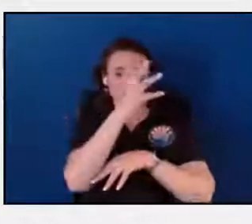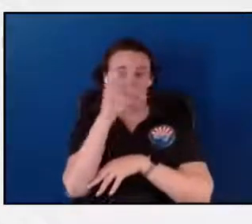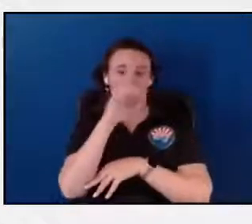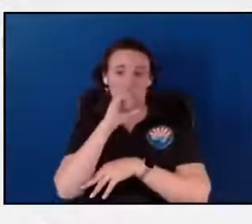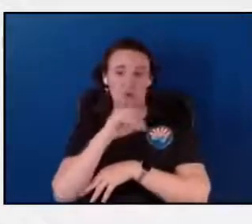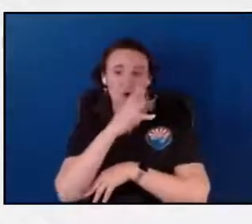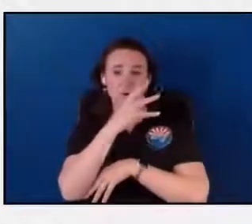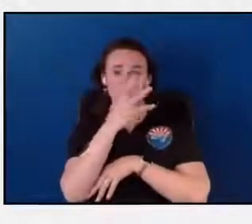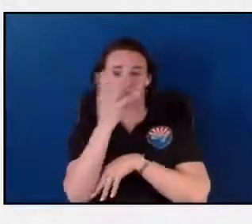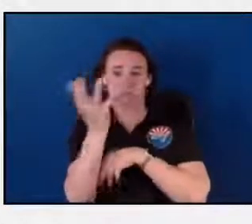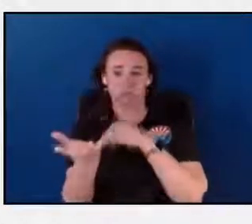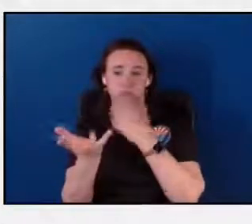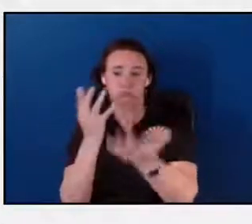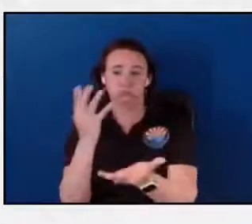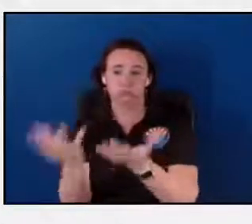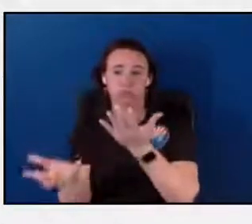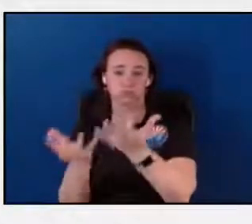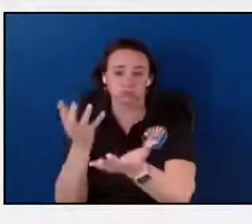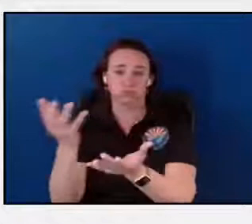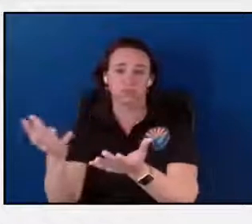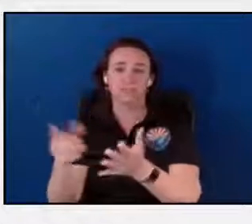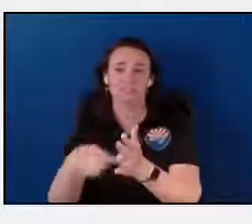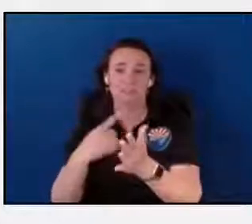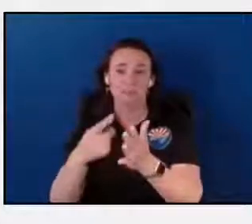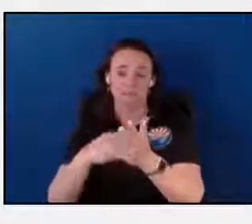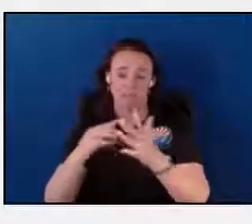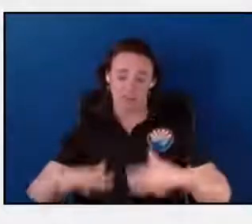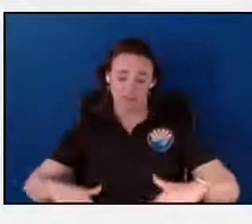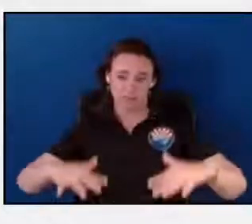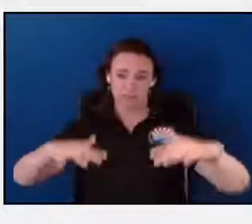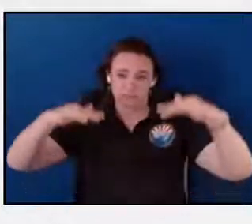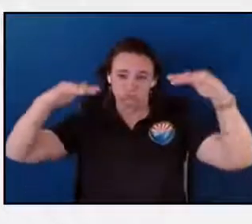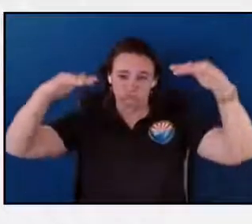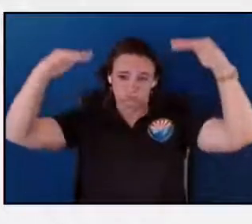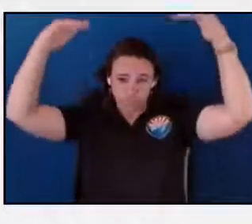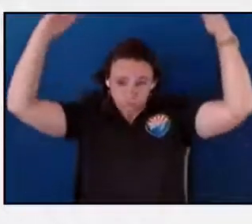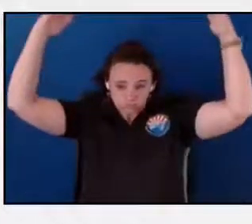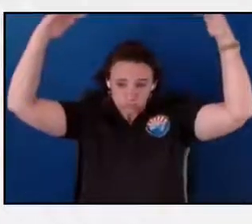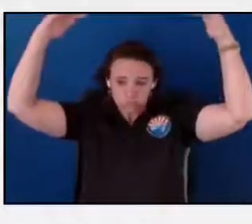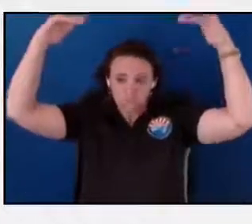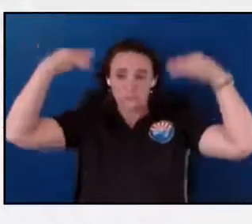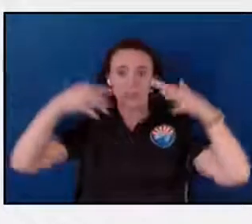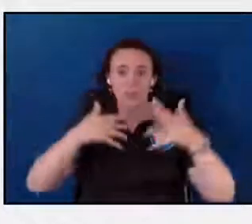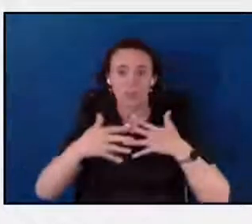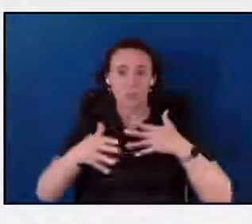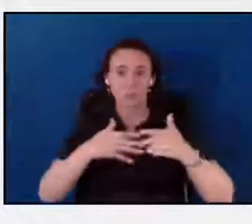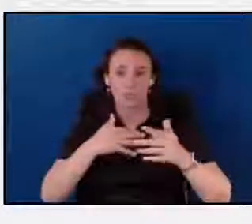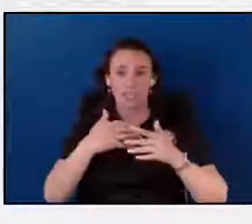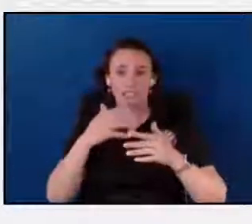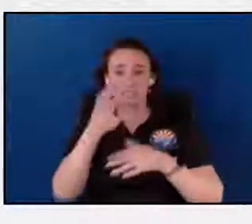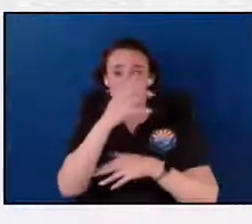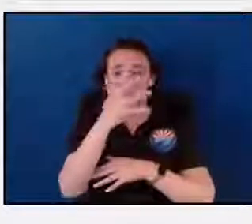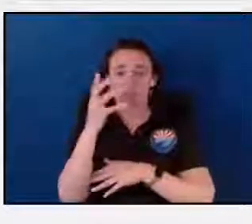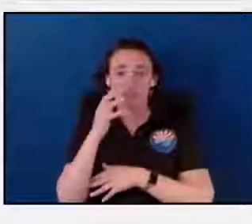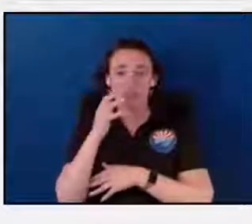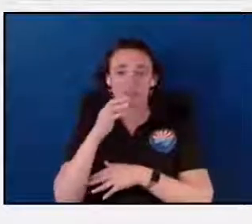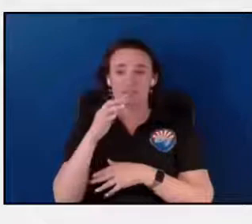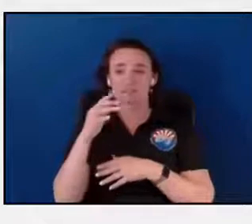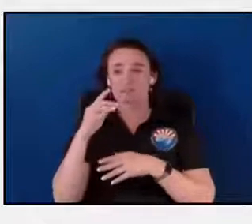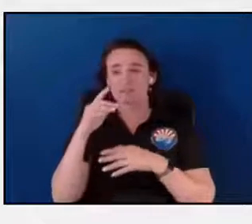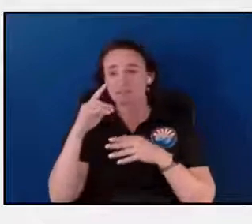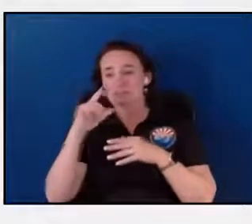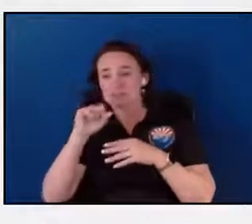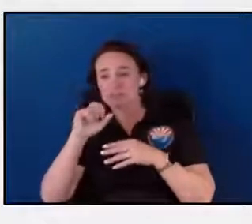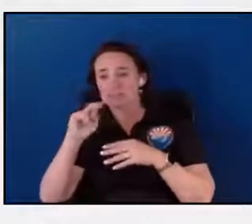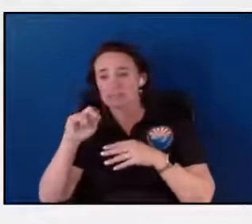some places overhead high. The gray trees you're seeing, those are all snags. And you can see the density of